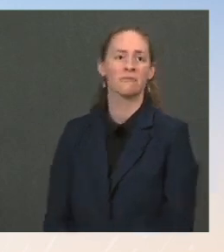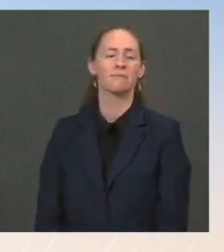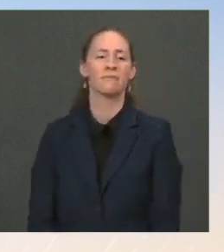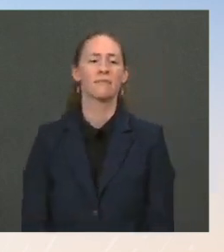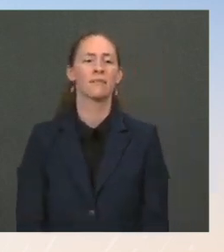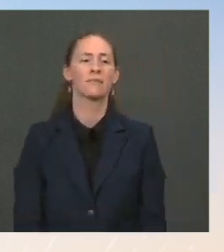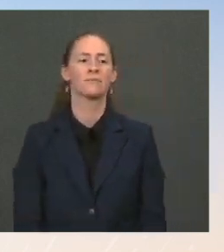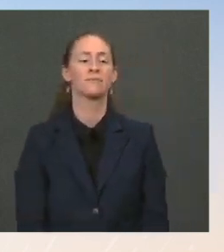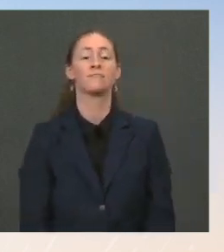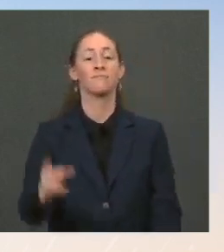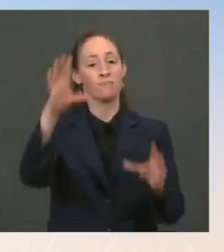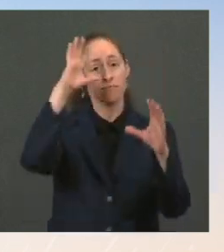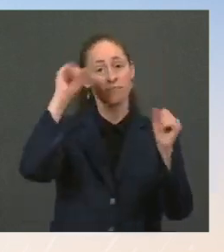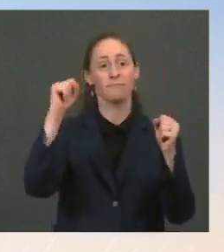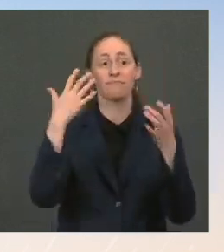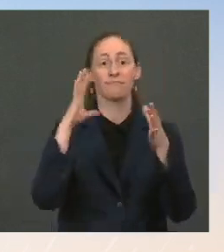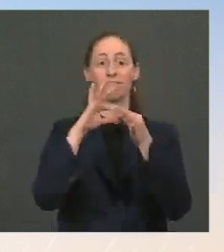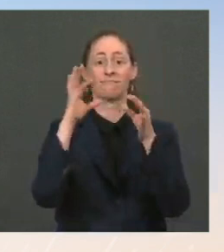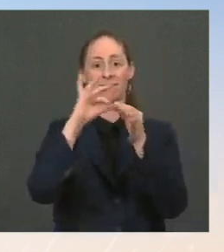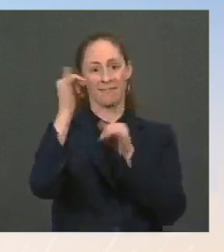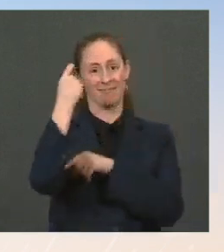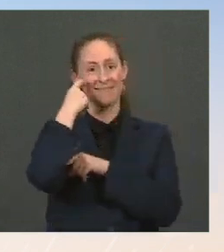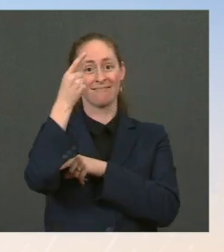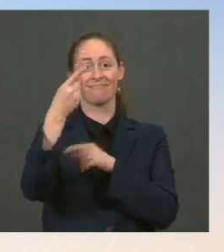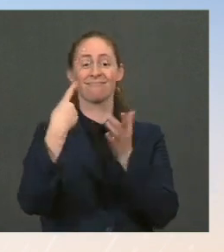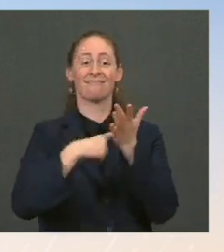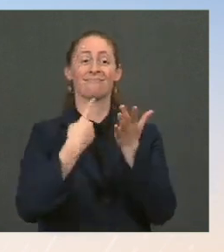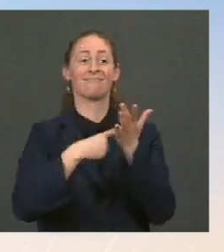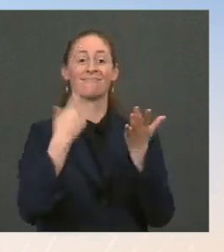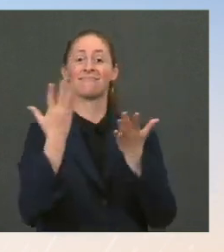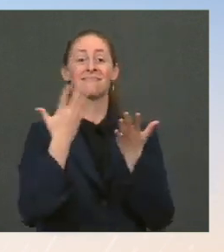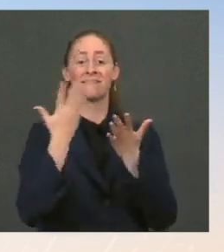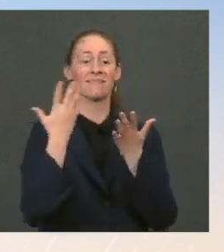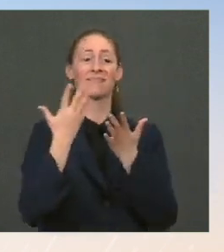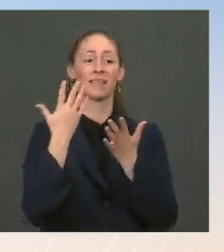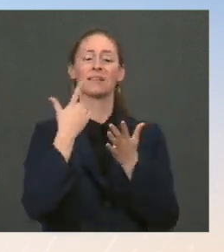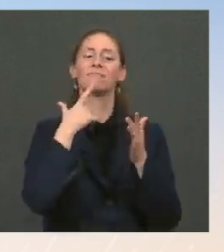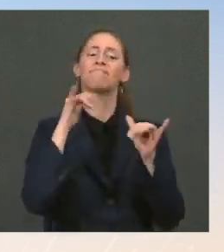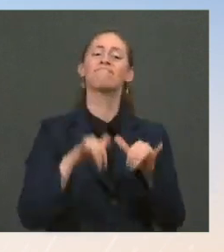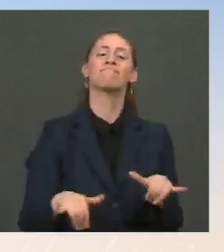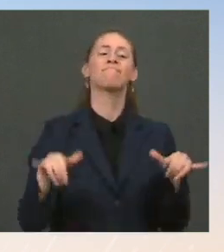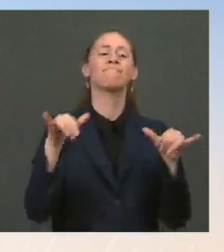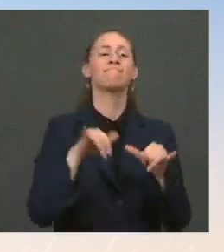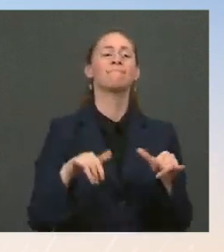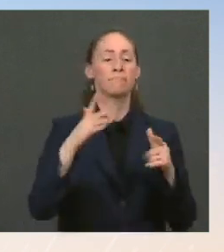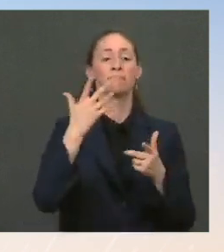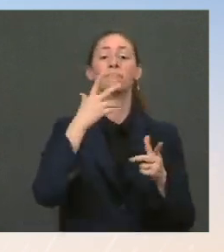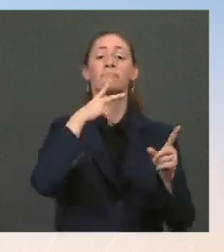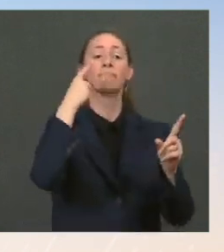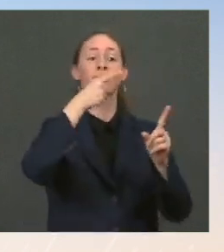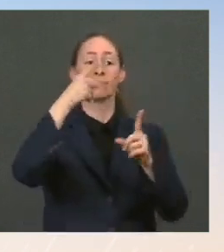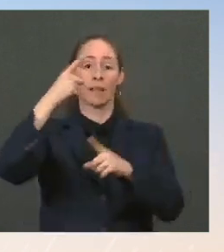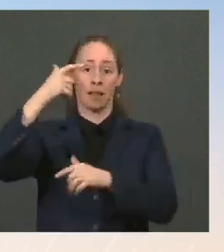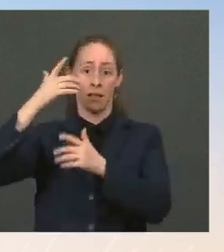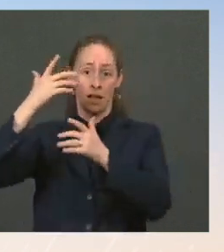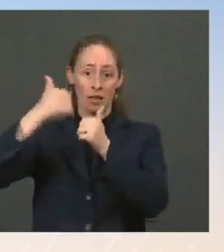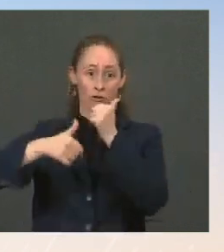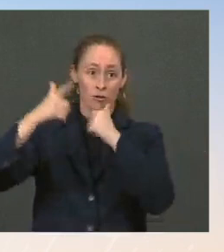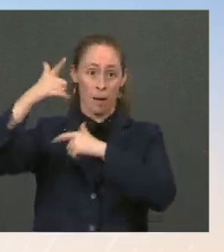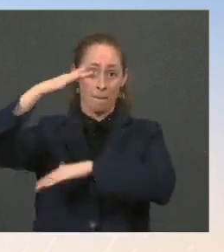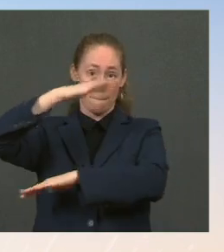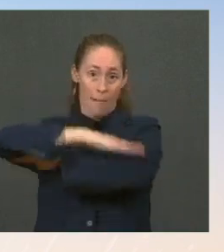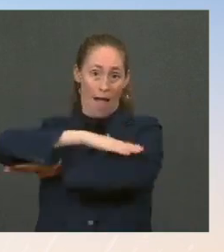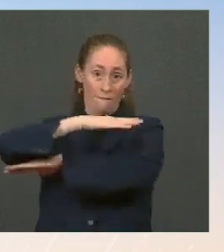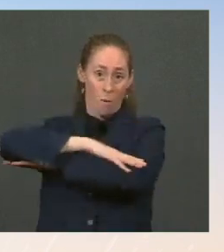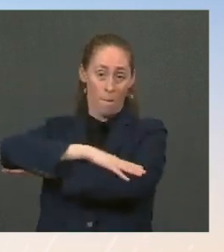as you referenced, that tech platforms must be held accountable for the harms that they cause. And he has been a strong supporter of fundamental reforms to achieve